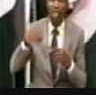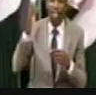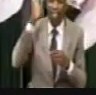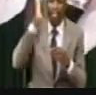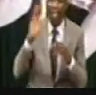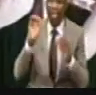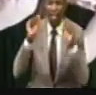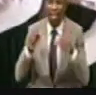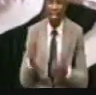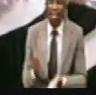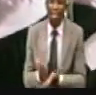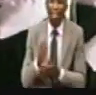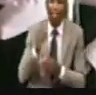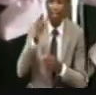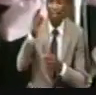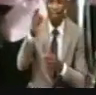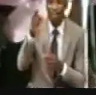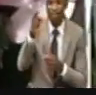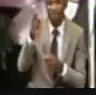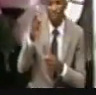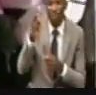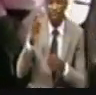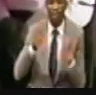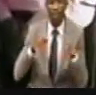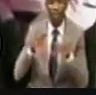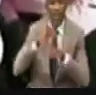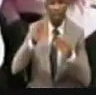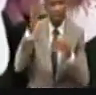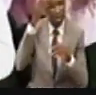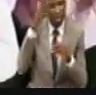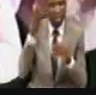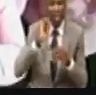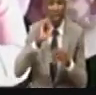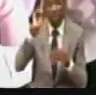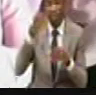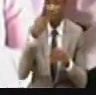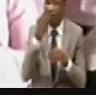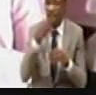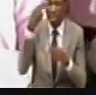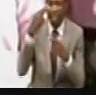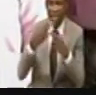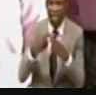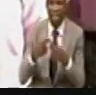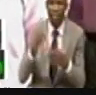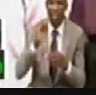showers. Have you lost all hope and think no one else can help you?